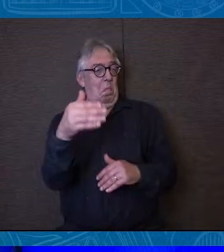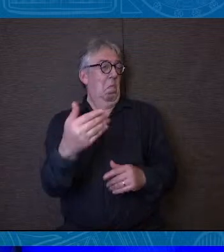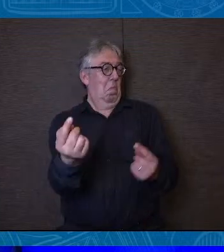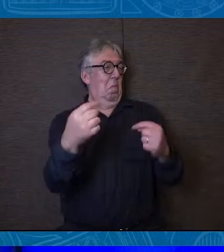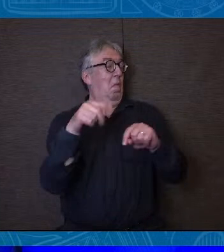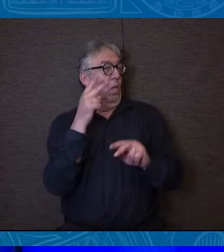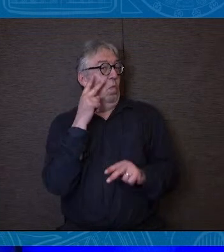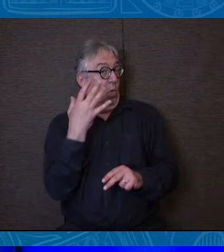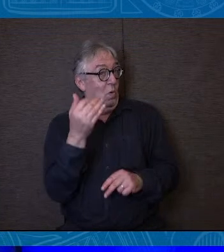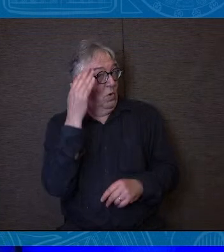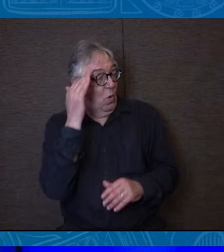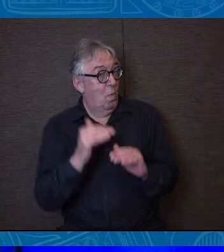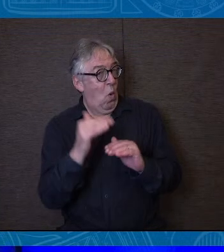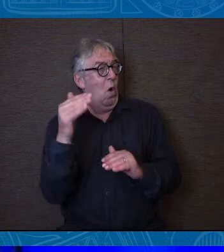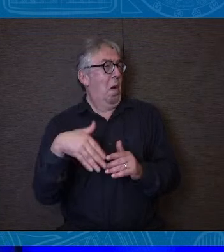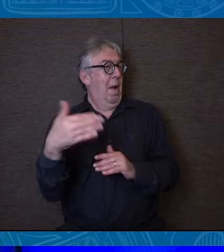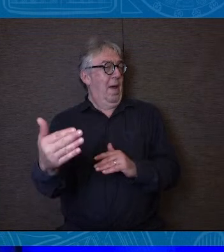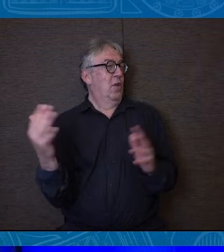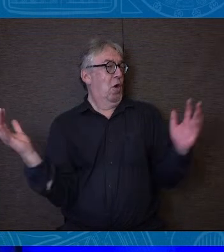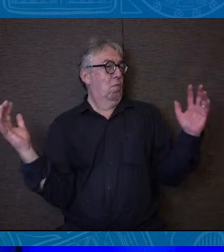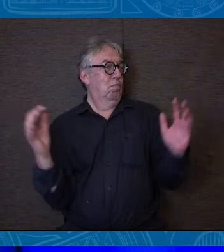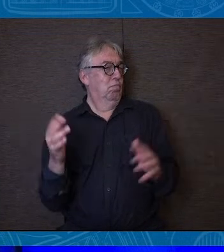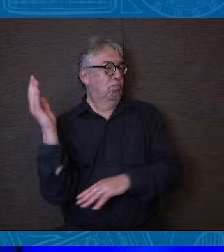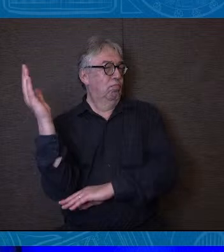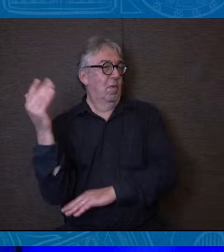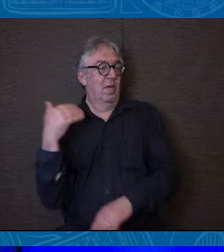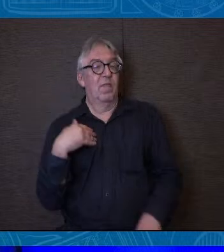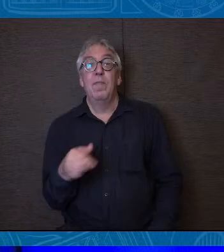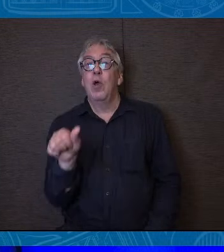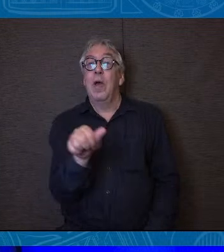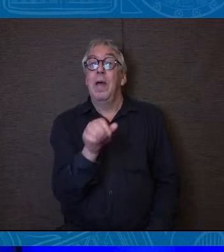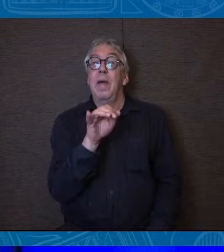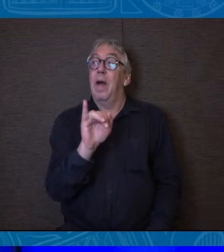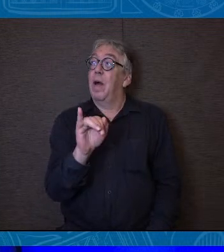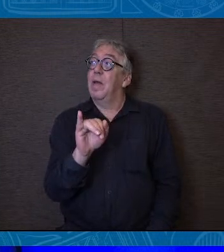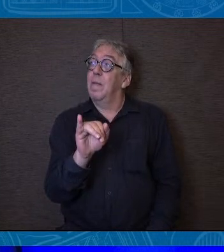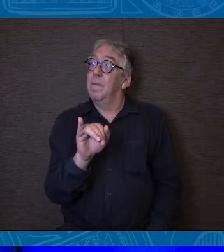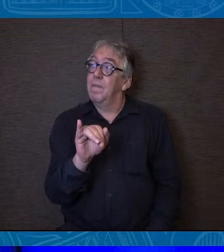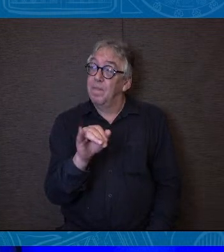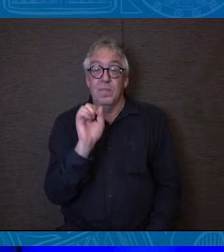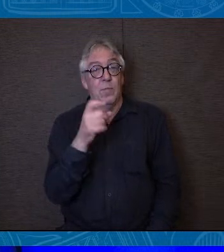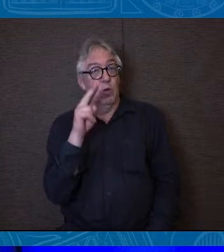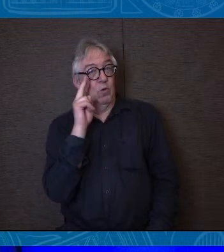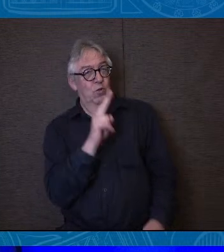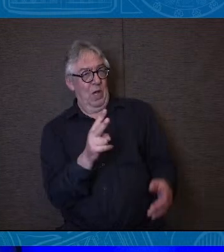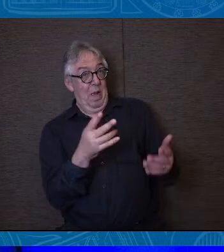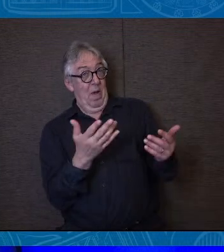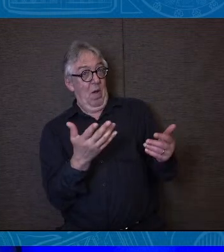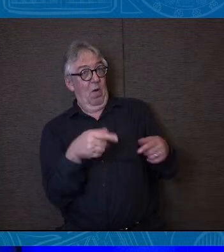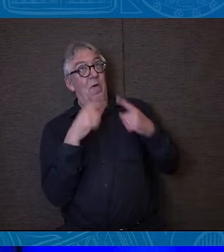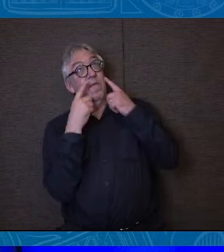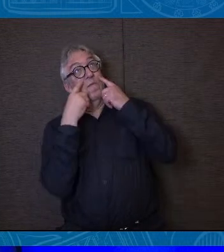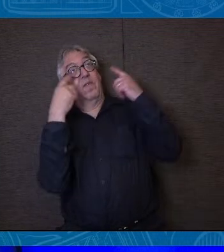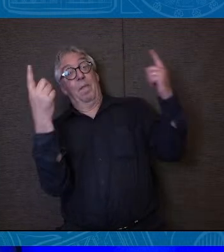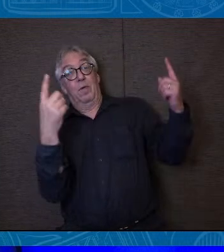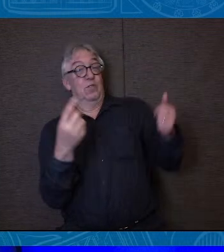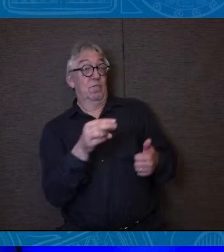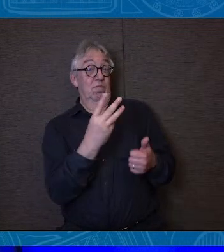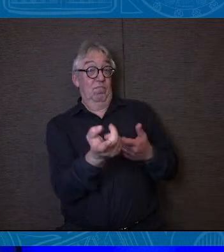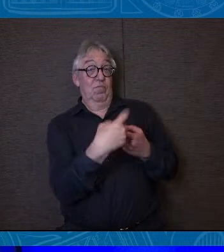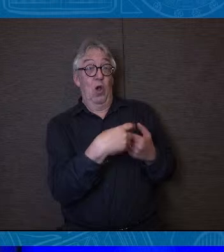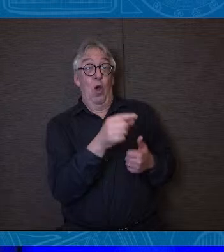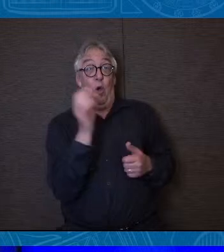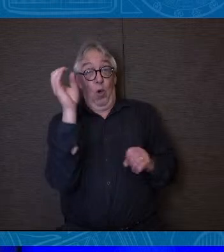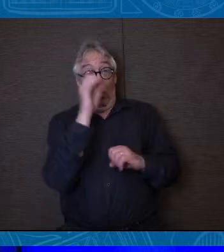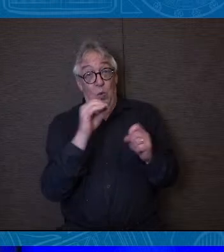So for the AI, we have developed an AI subgroup, and you will see some of the big names that are already a part of it. Microsoft,